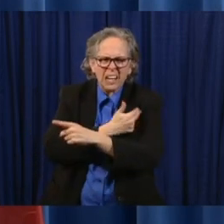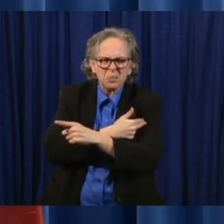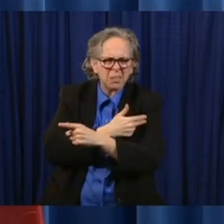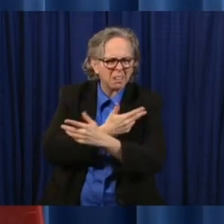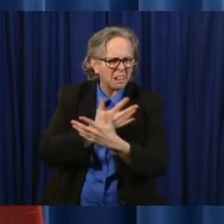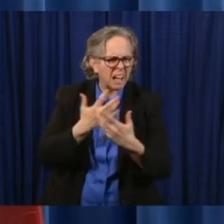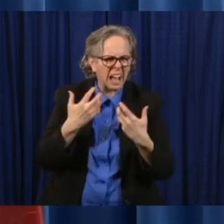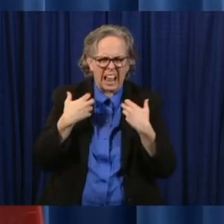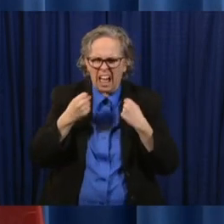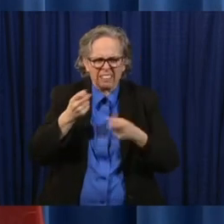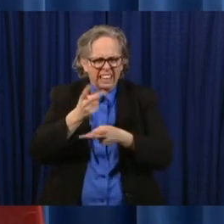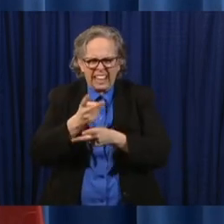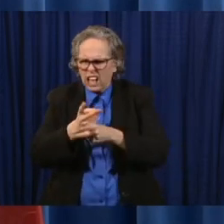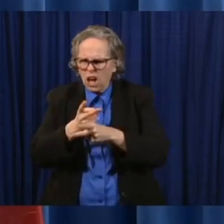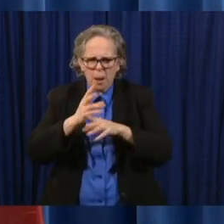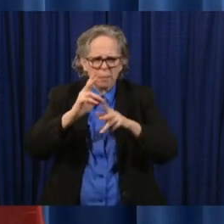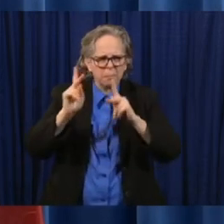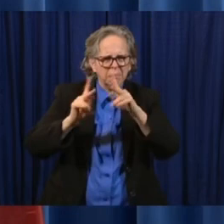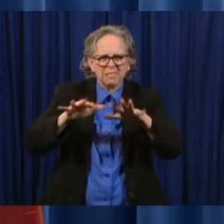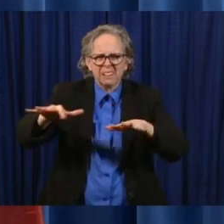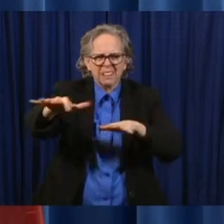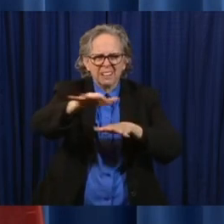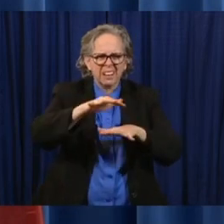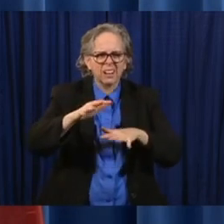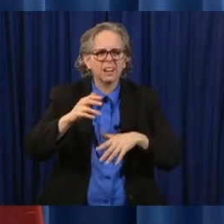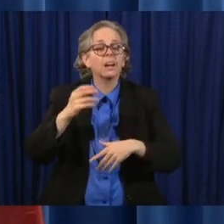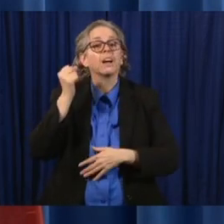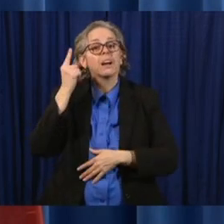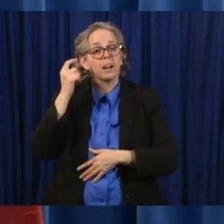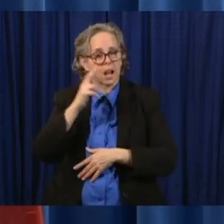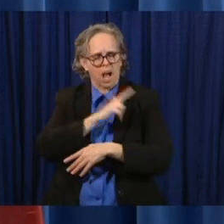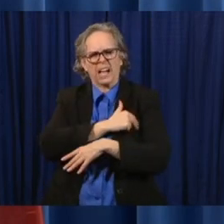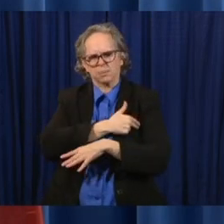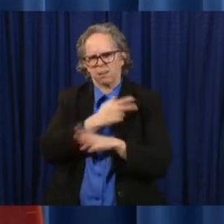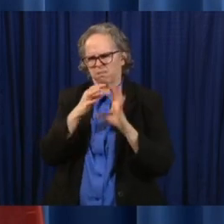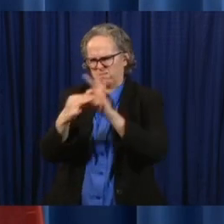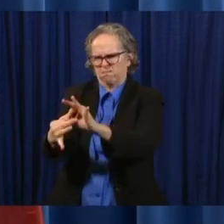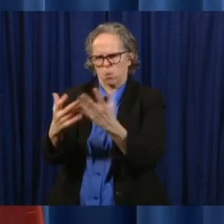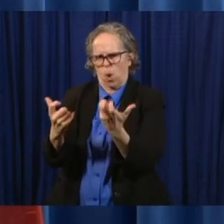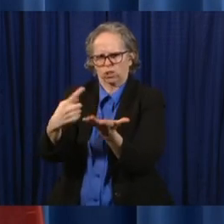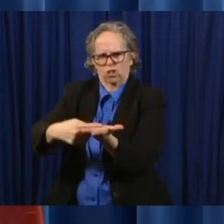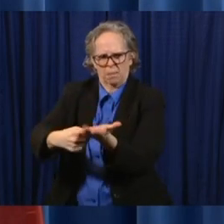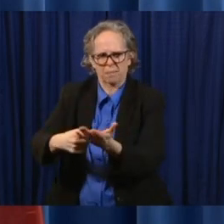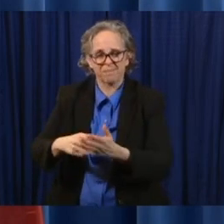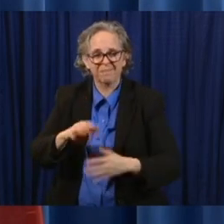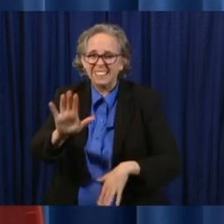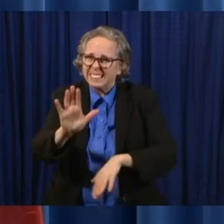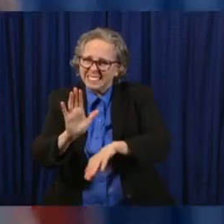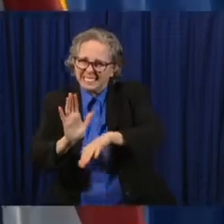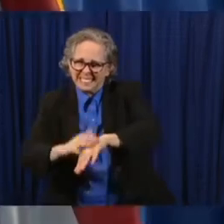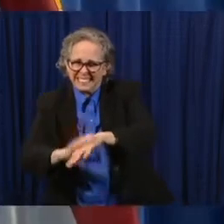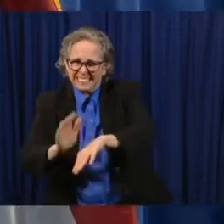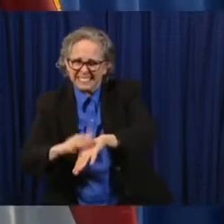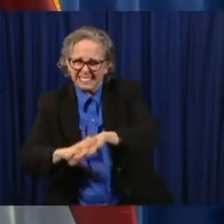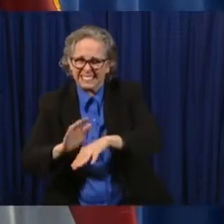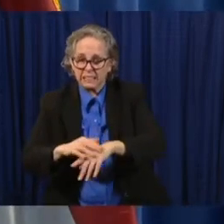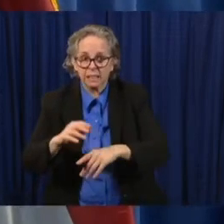our hospitals. Our current data collection tool has limitations. Therefore, I have